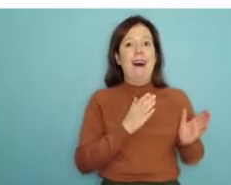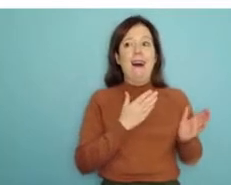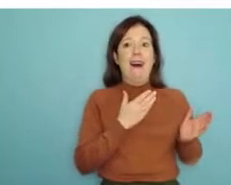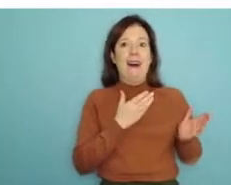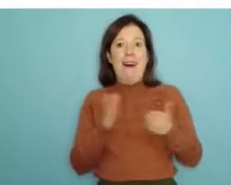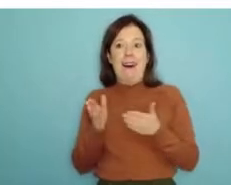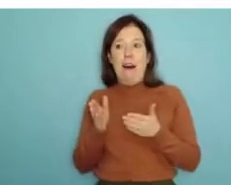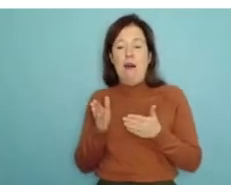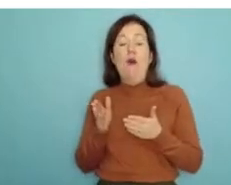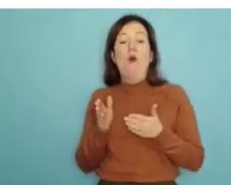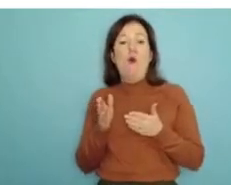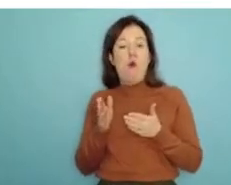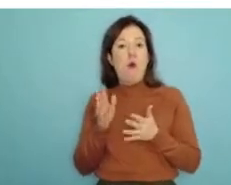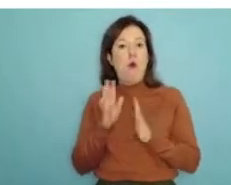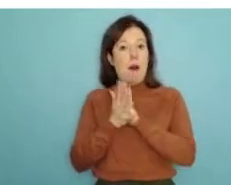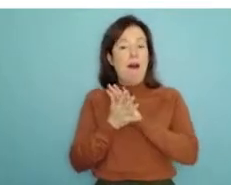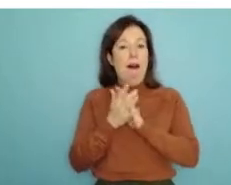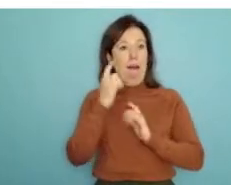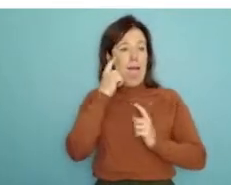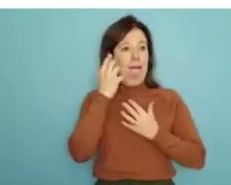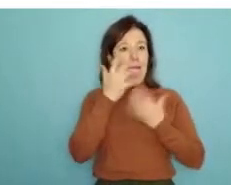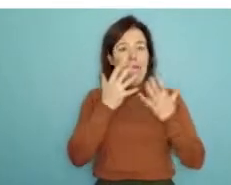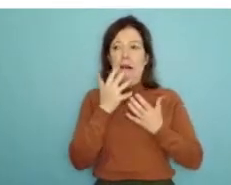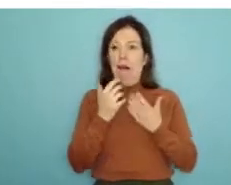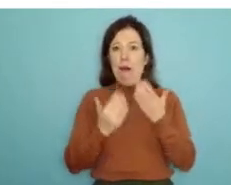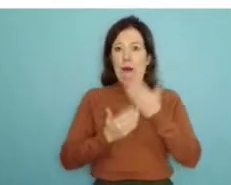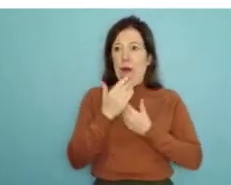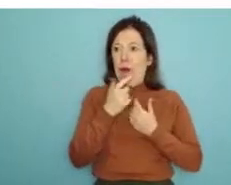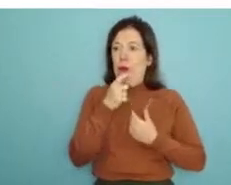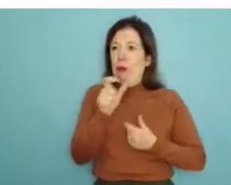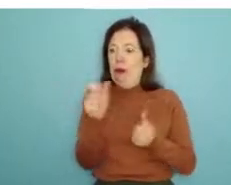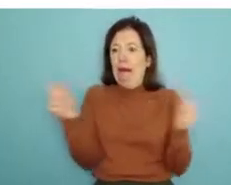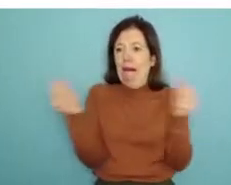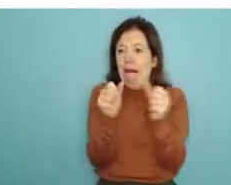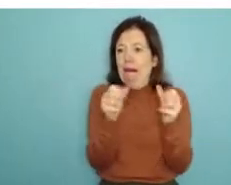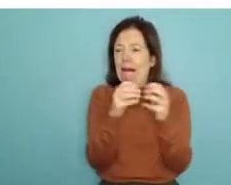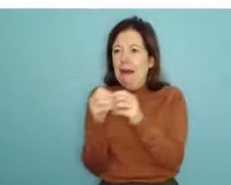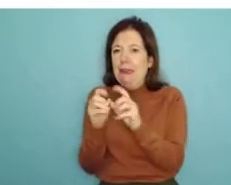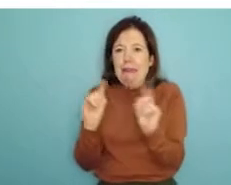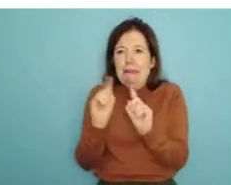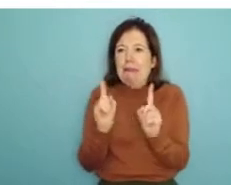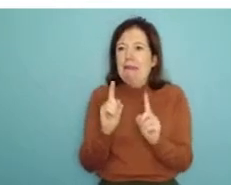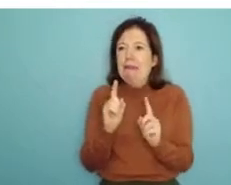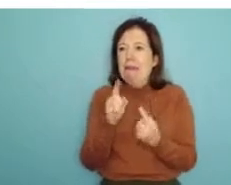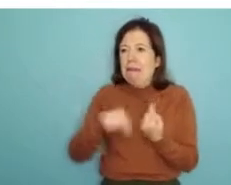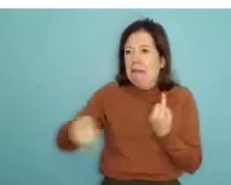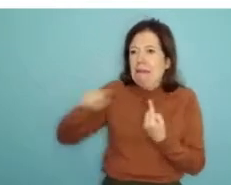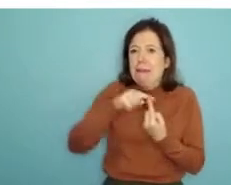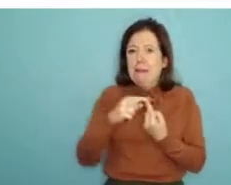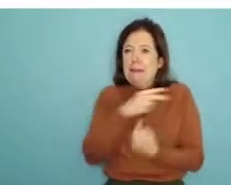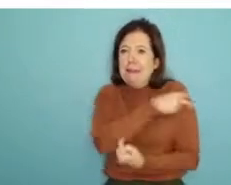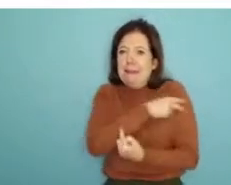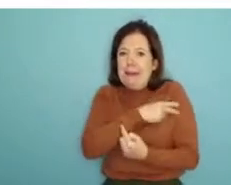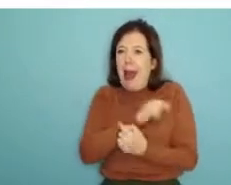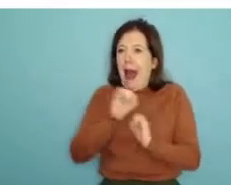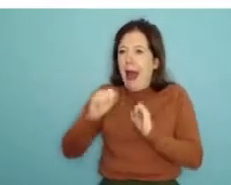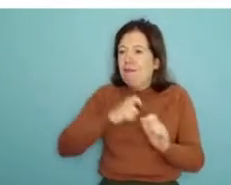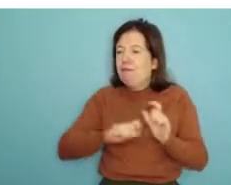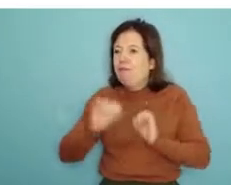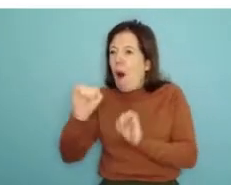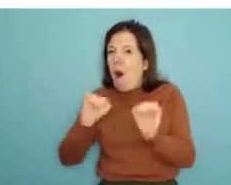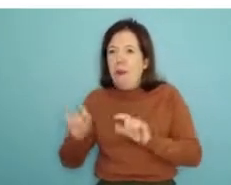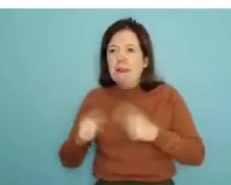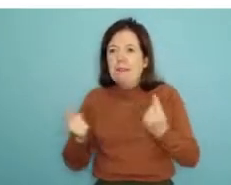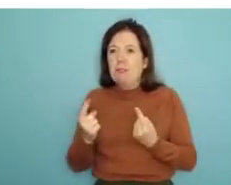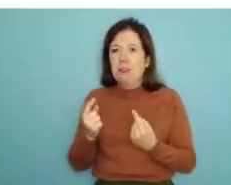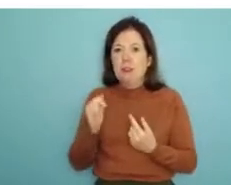me. There were acronyms I'd never heard of before. I was working with a completely different group of people, and I really had to learn the language of